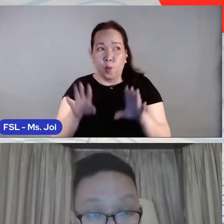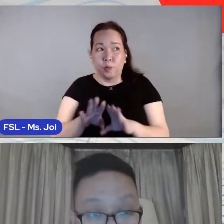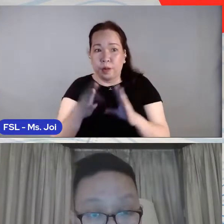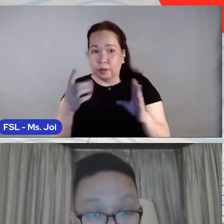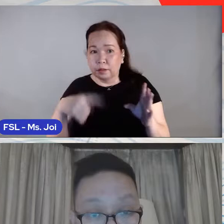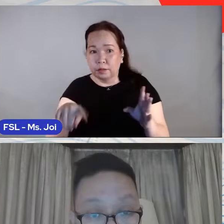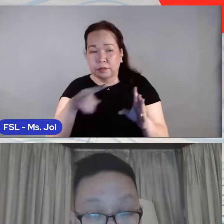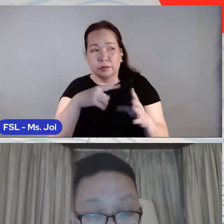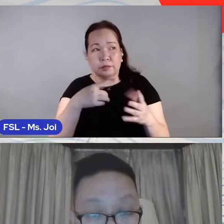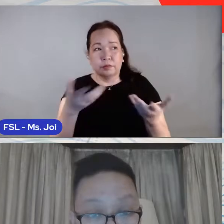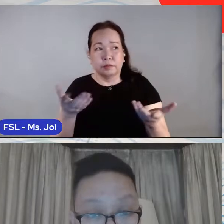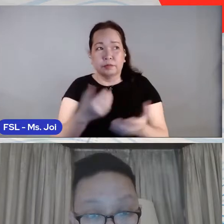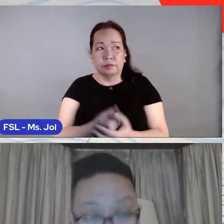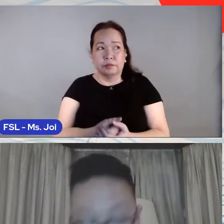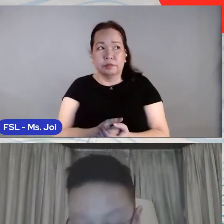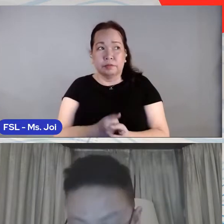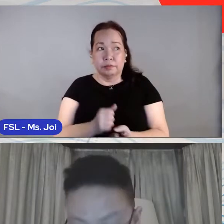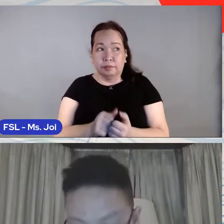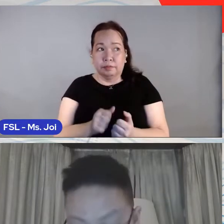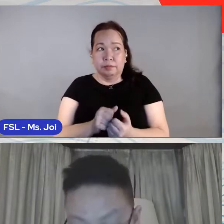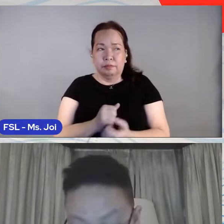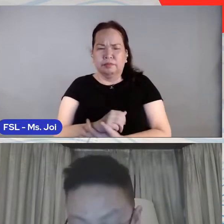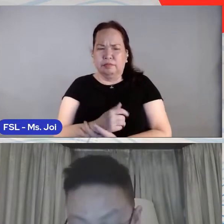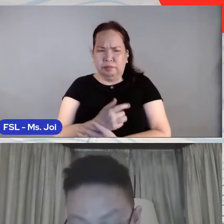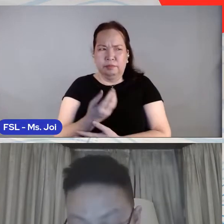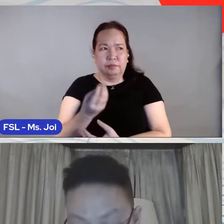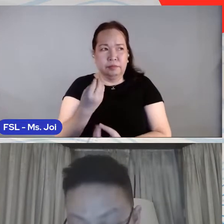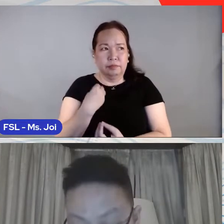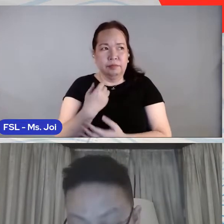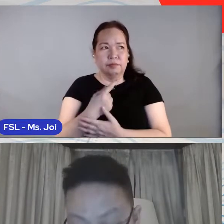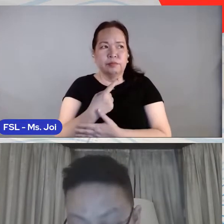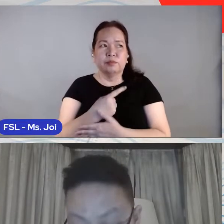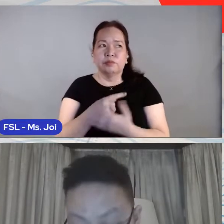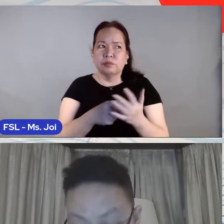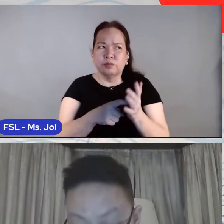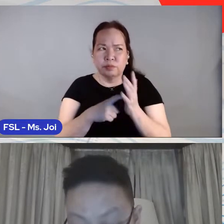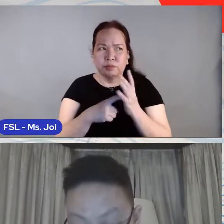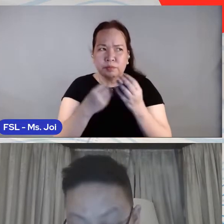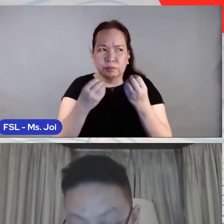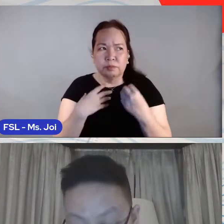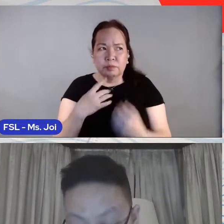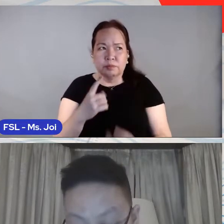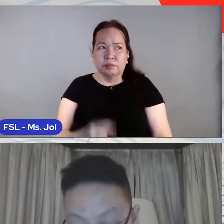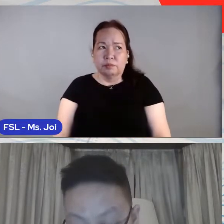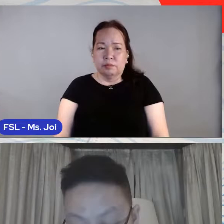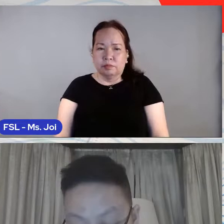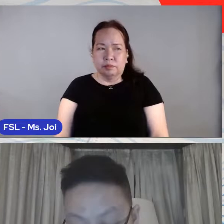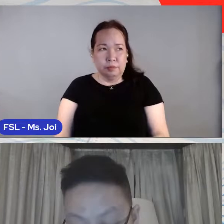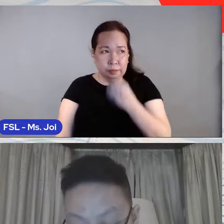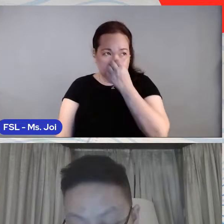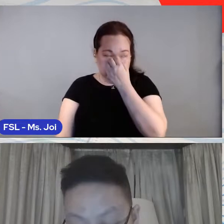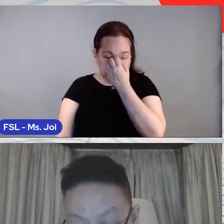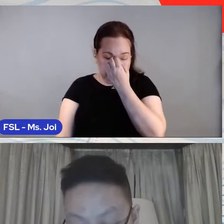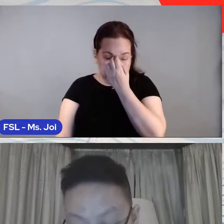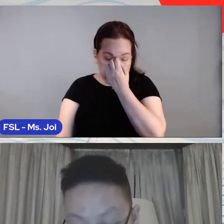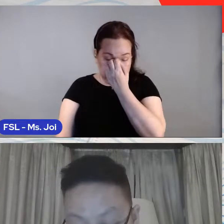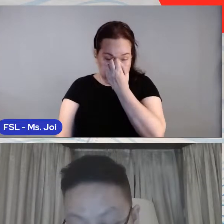Attorney Helen, can you give us parang the requirement siguro? Sige.